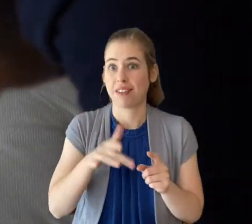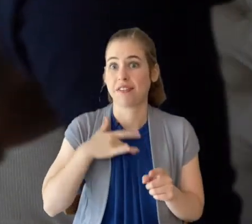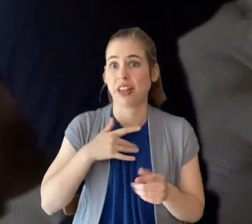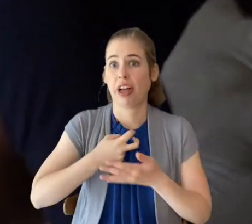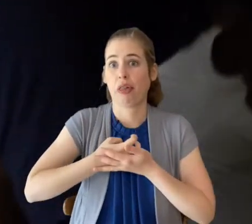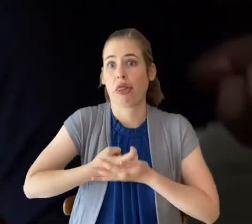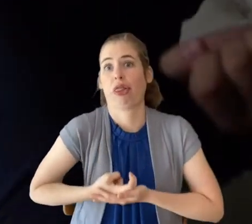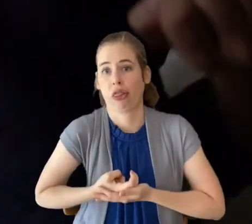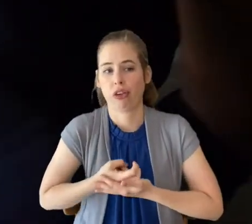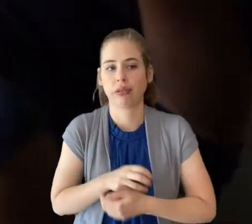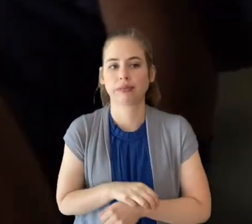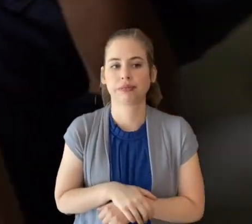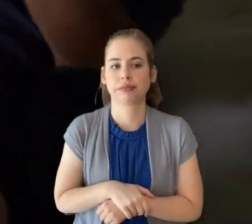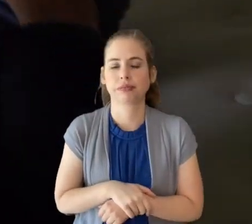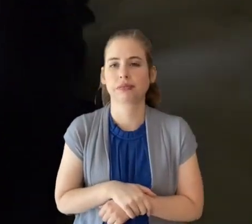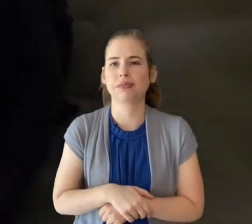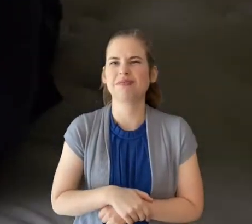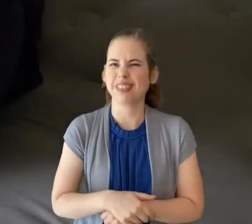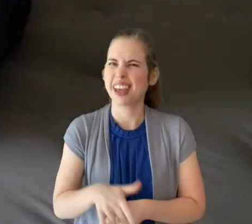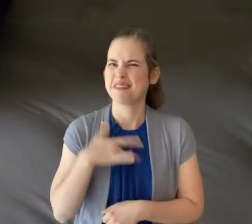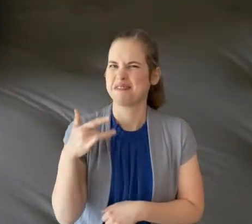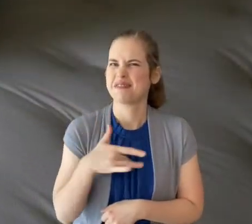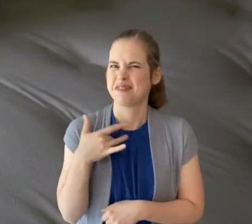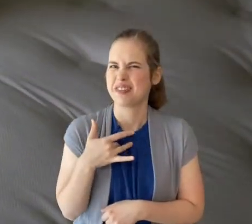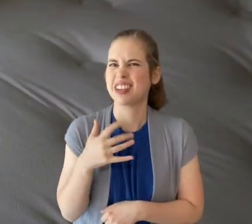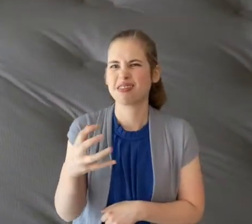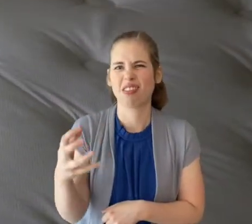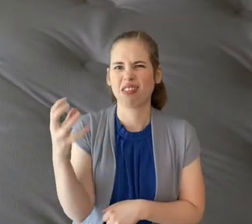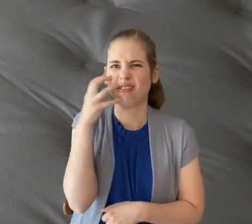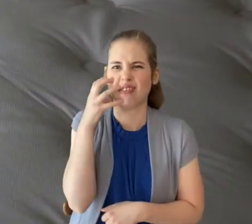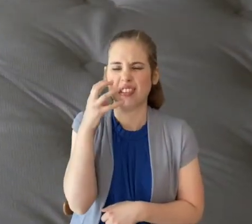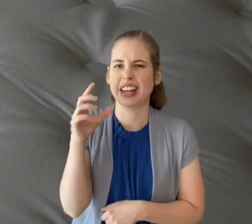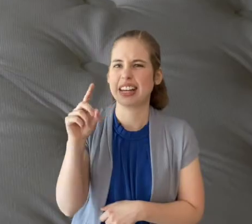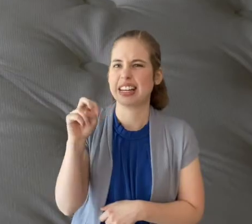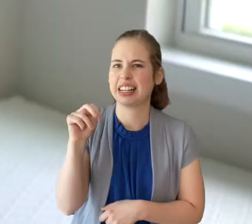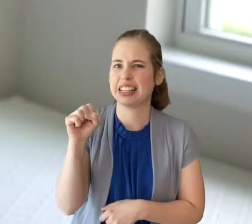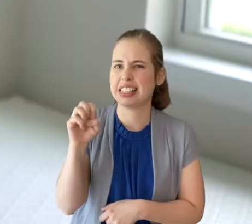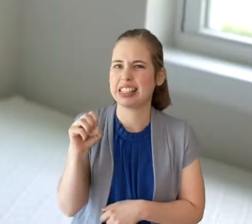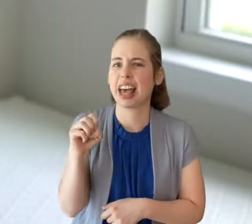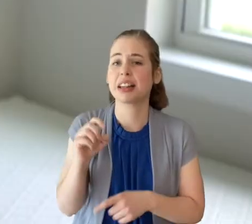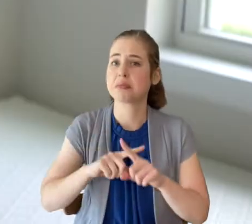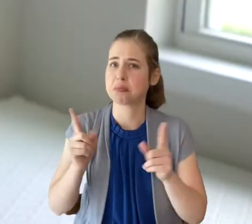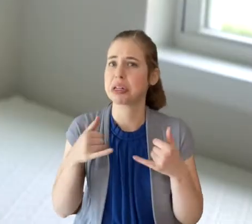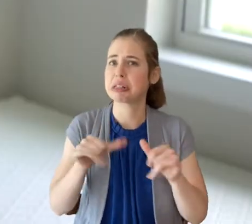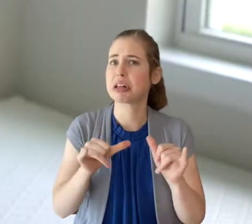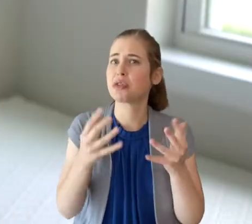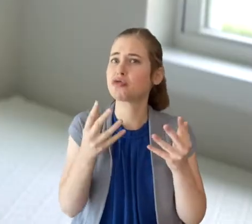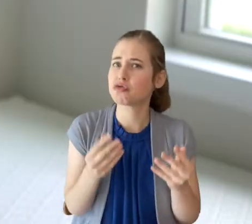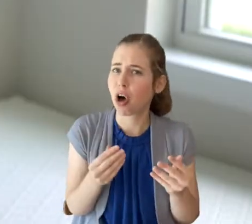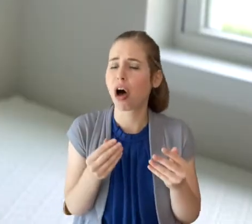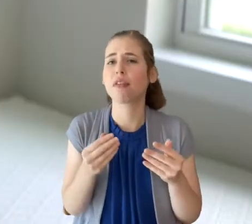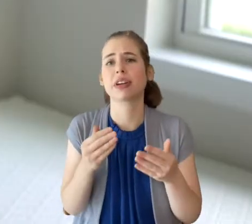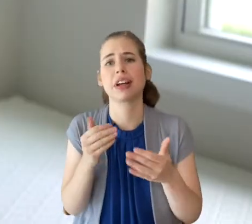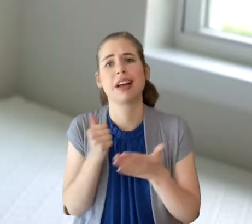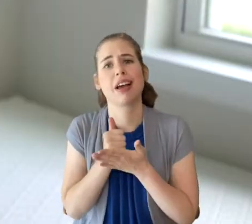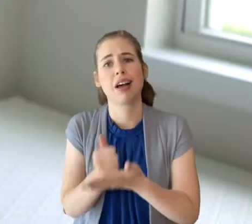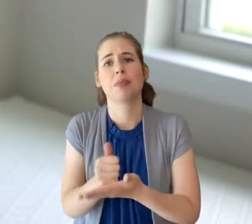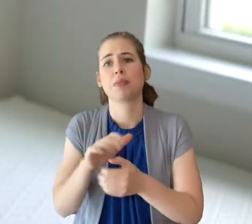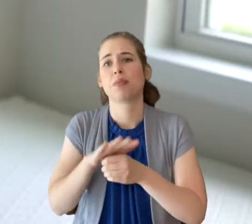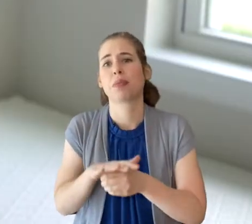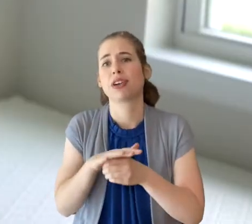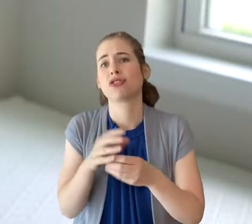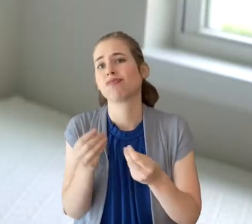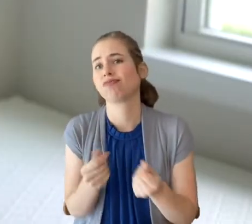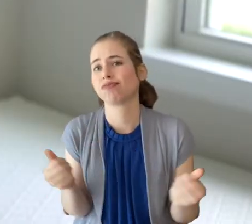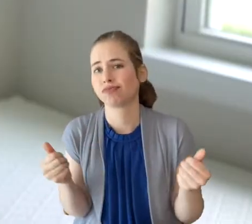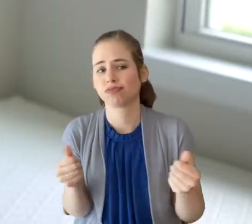a dense foam feel, solid yet responsive and pressure relieving. If you prefer a deep contouring and slow response